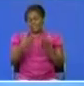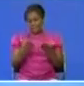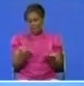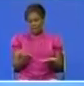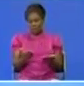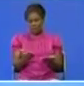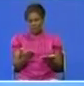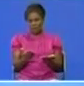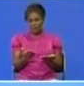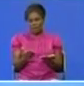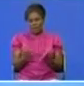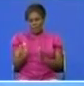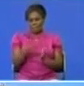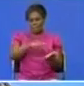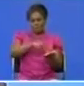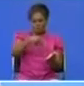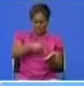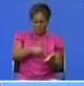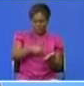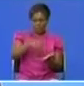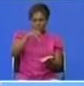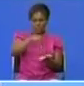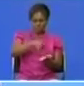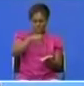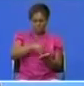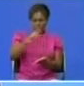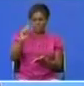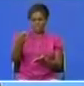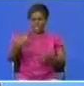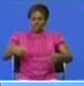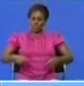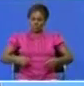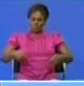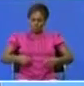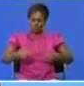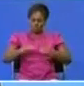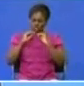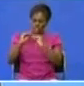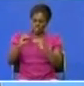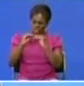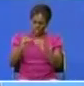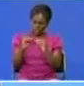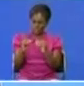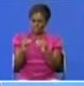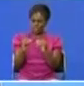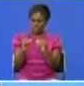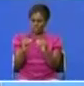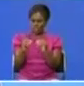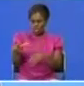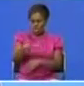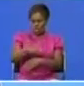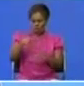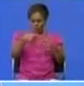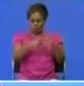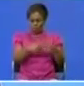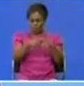And a youth empowerment program aimed at equipping Kenya's youth with technical skills to be absorbed in the local industries